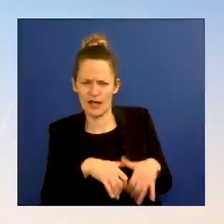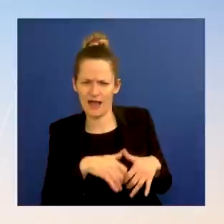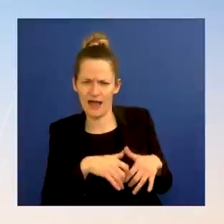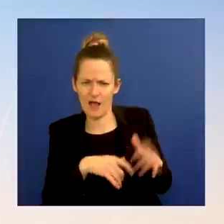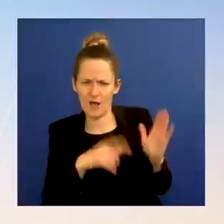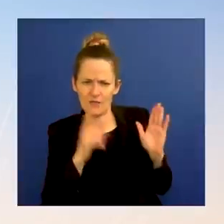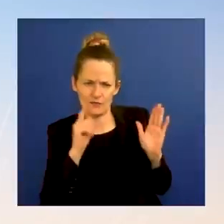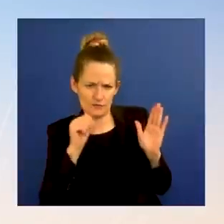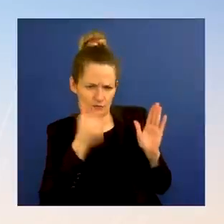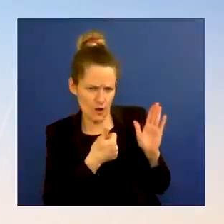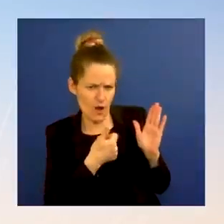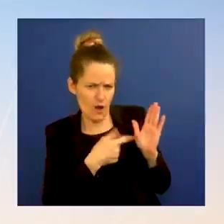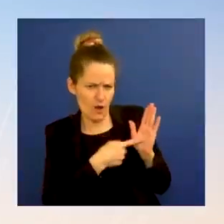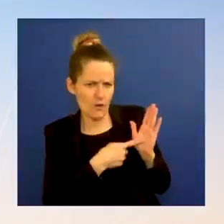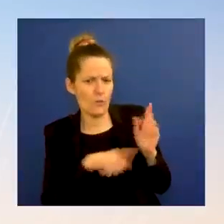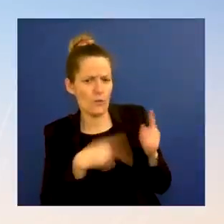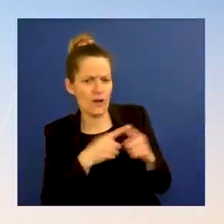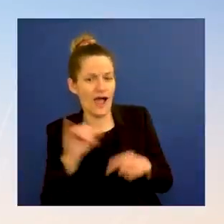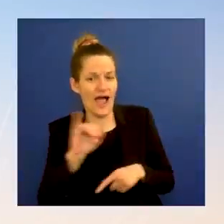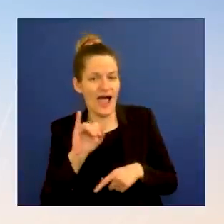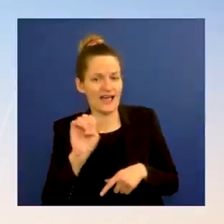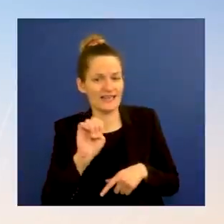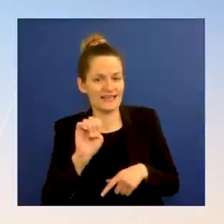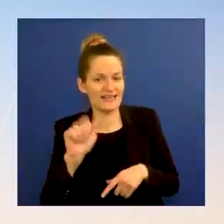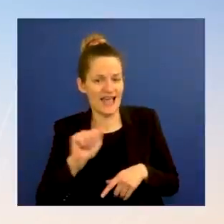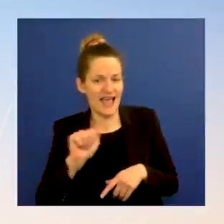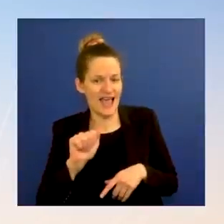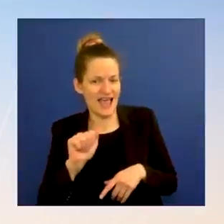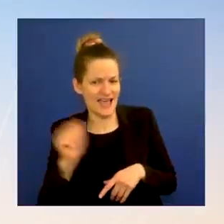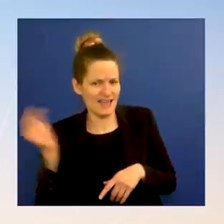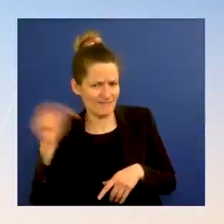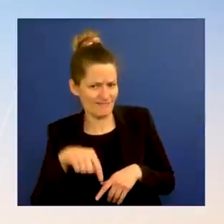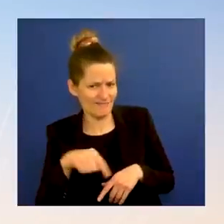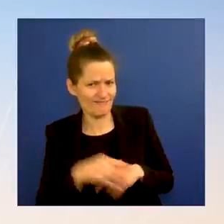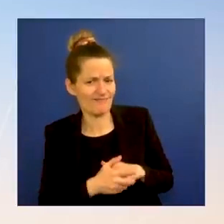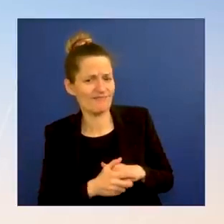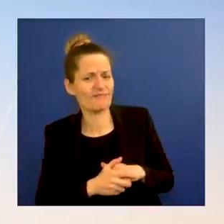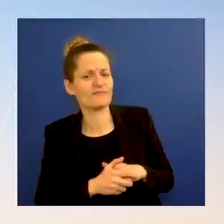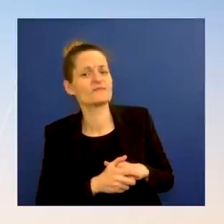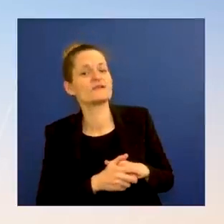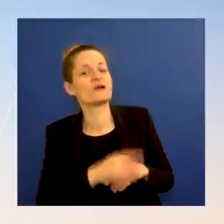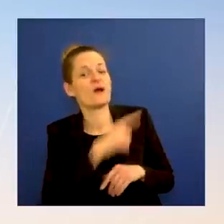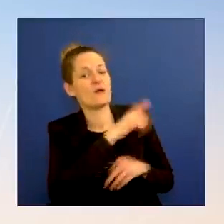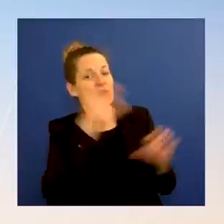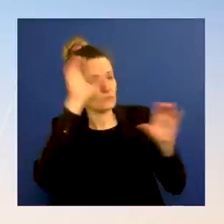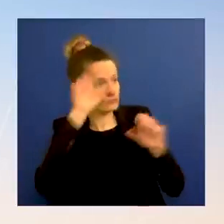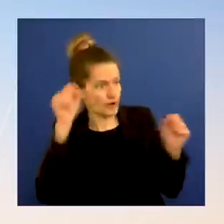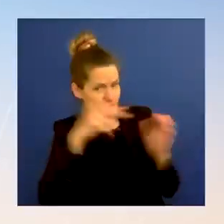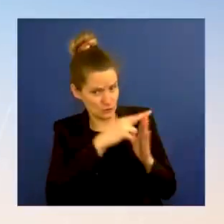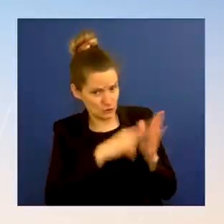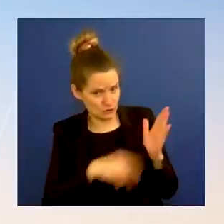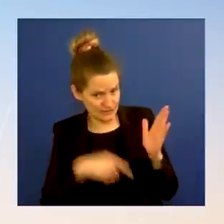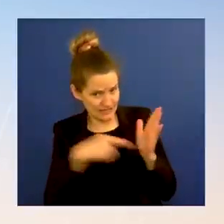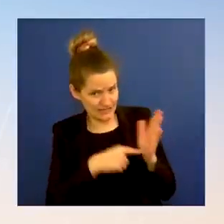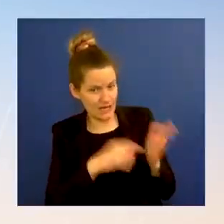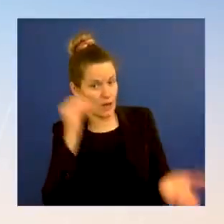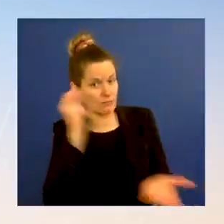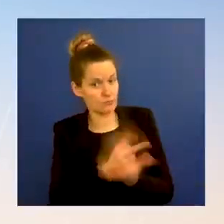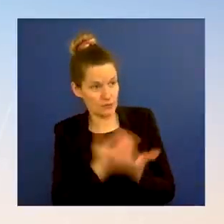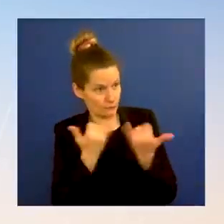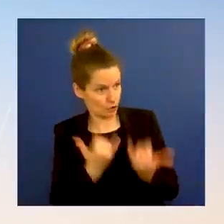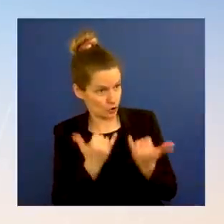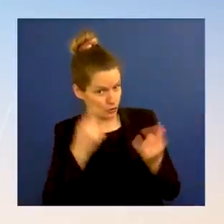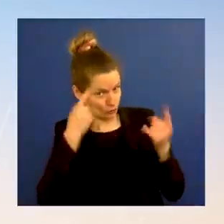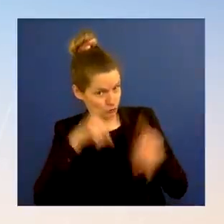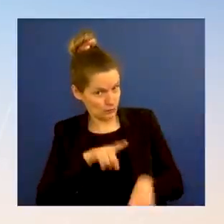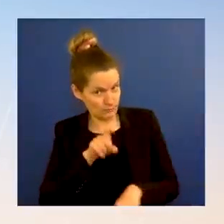in Tehran. But has he reviewed and approved the agreement as it now stands? He has been regularly briefed on